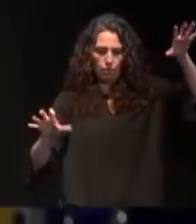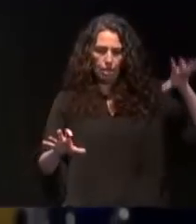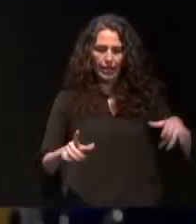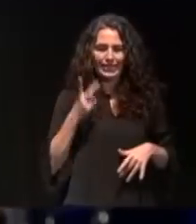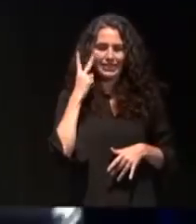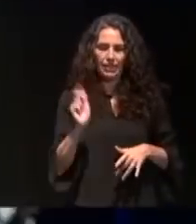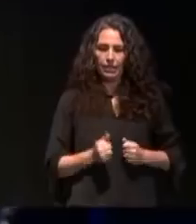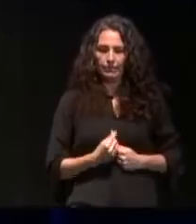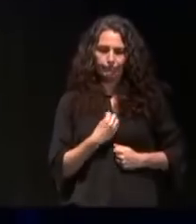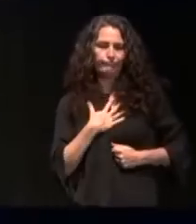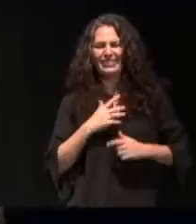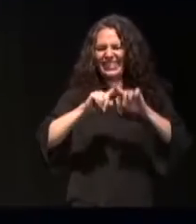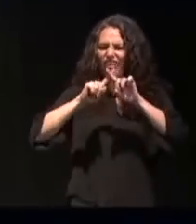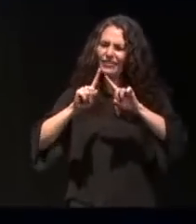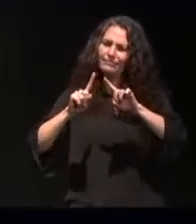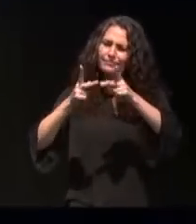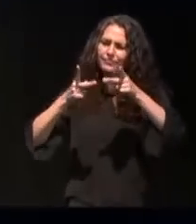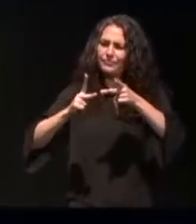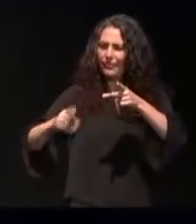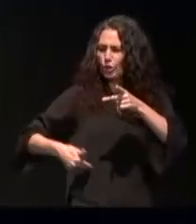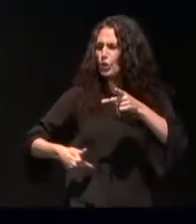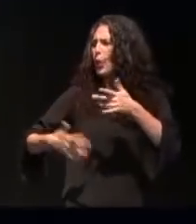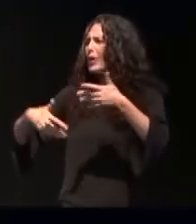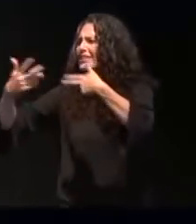see Soul.